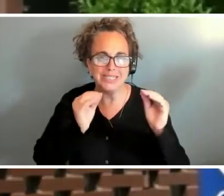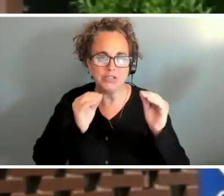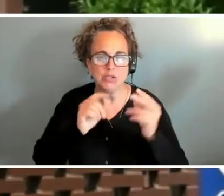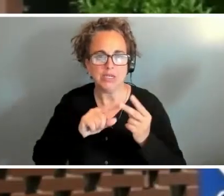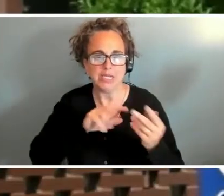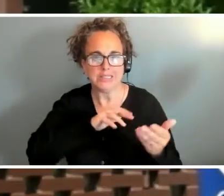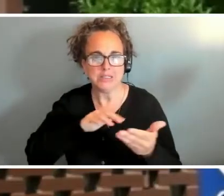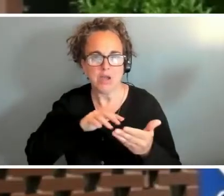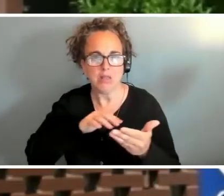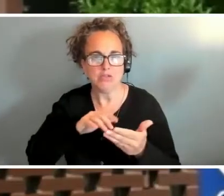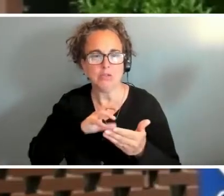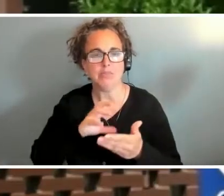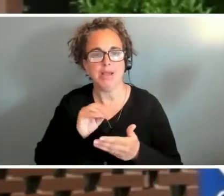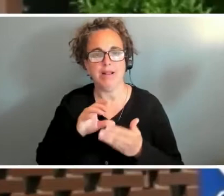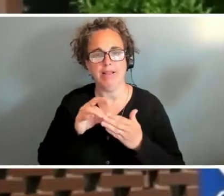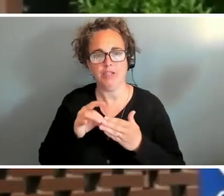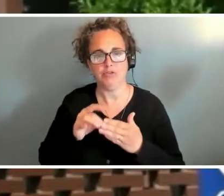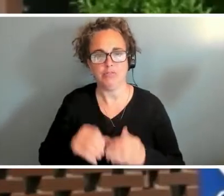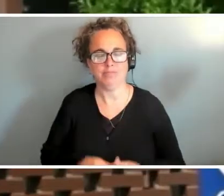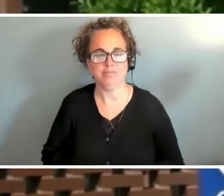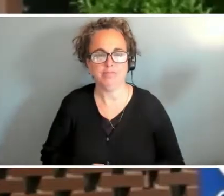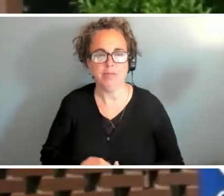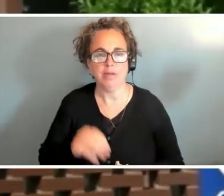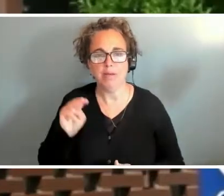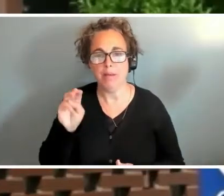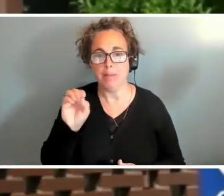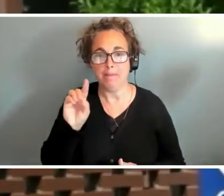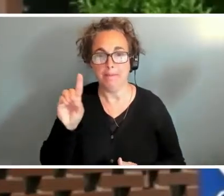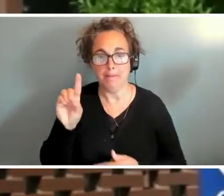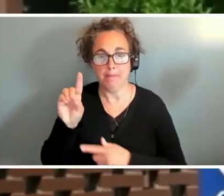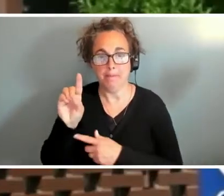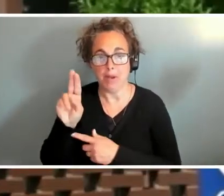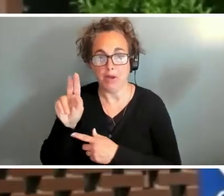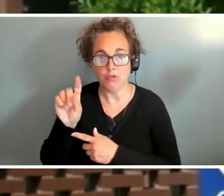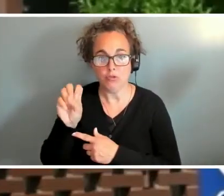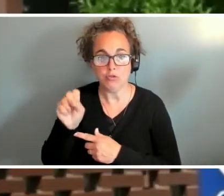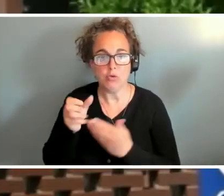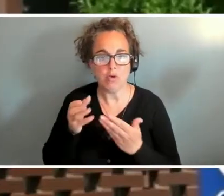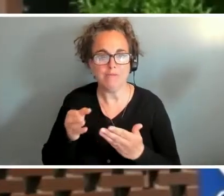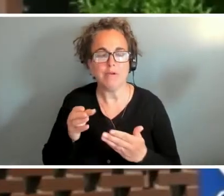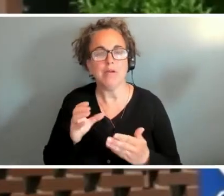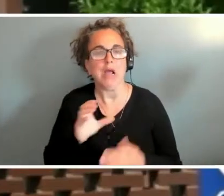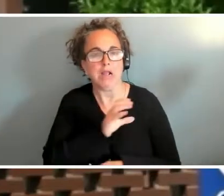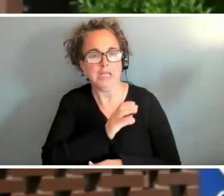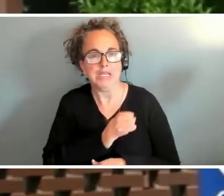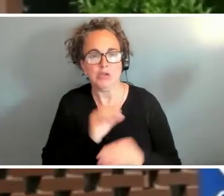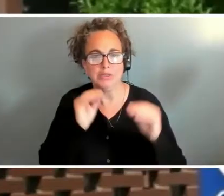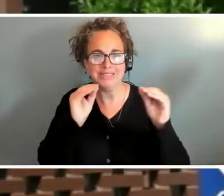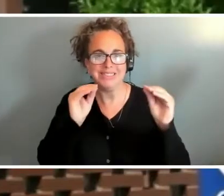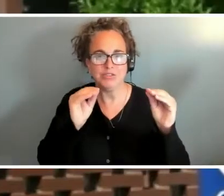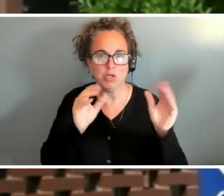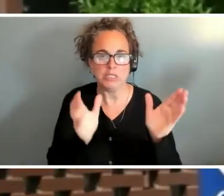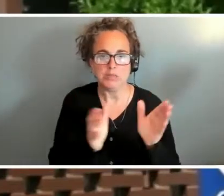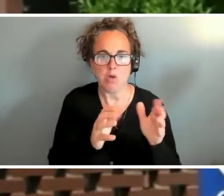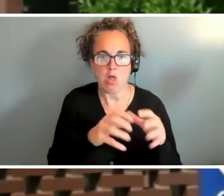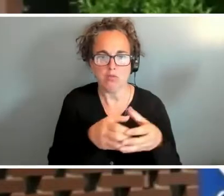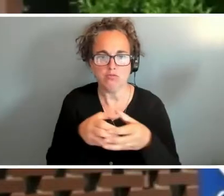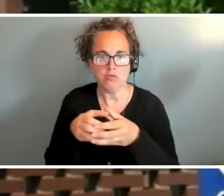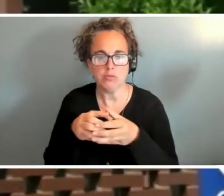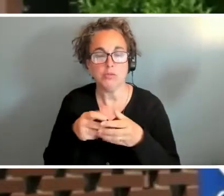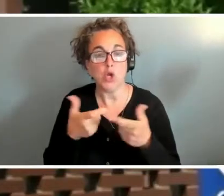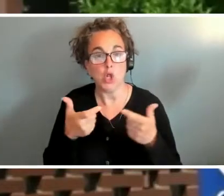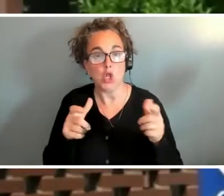leadership. Modules offered have included clinical teaching in small groups, large group